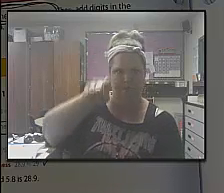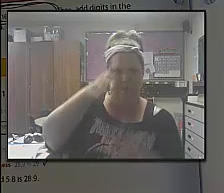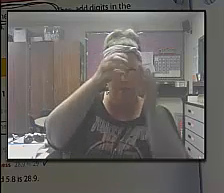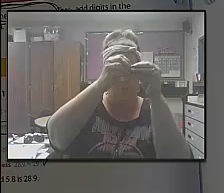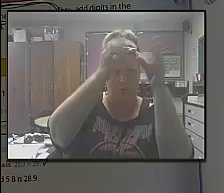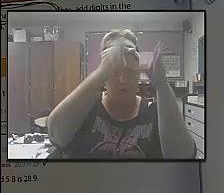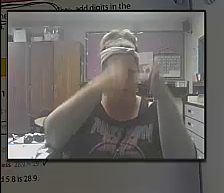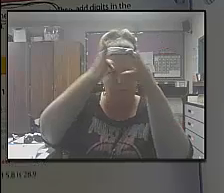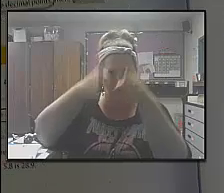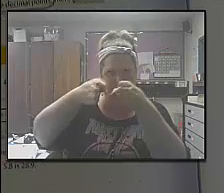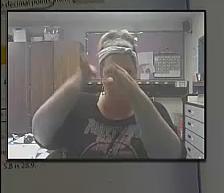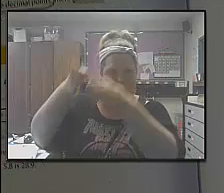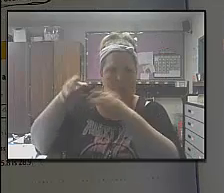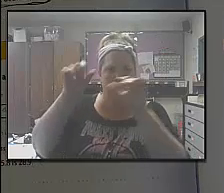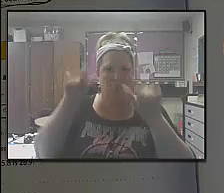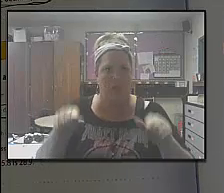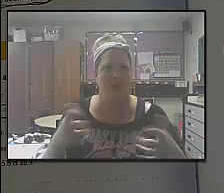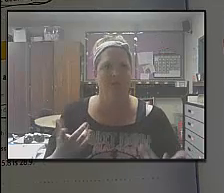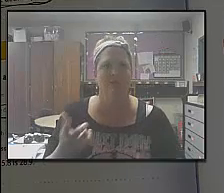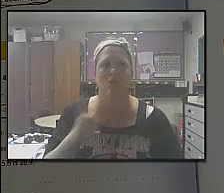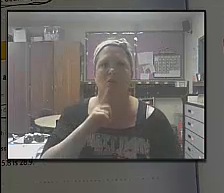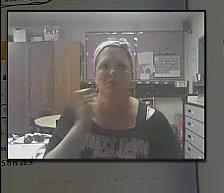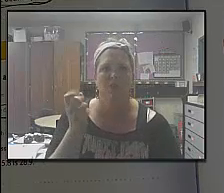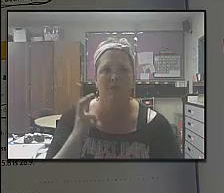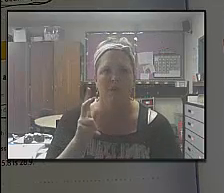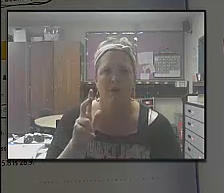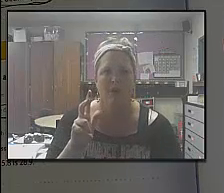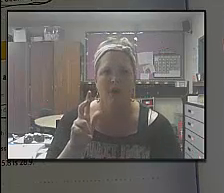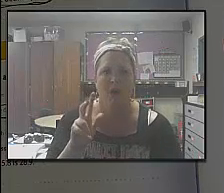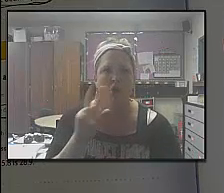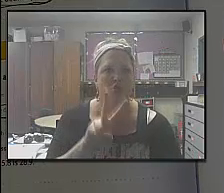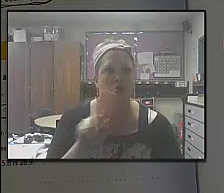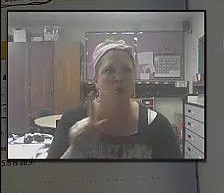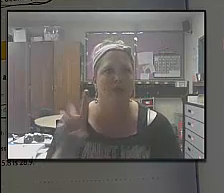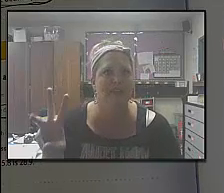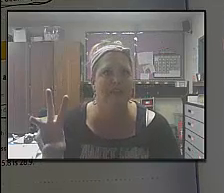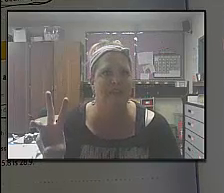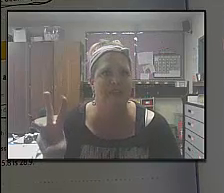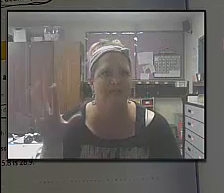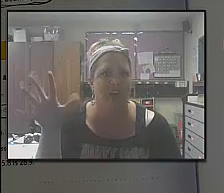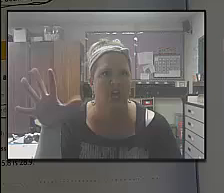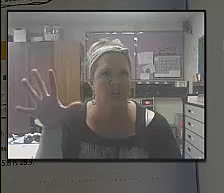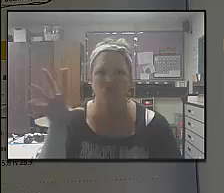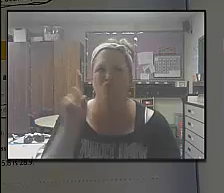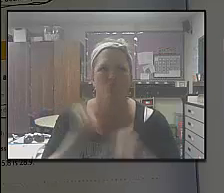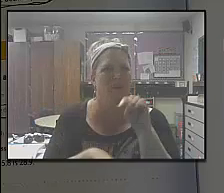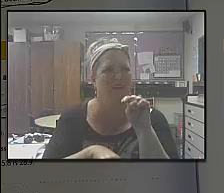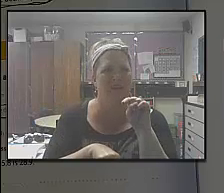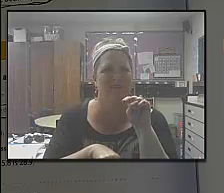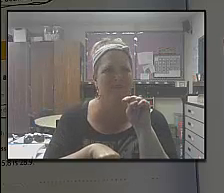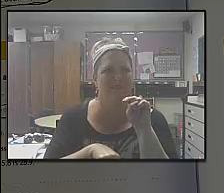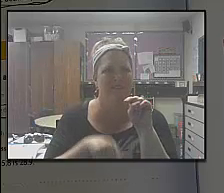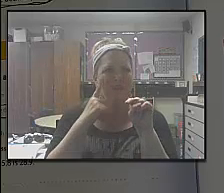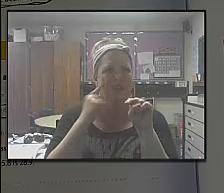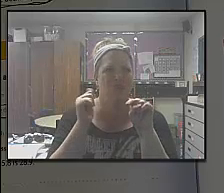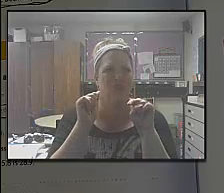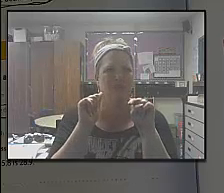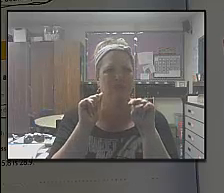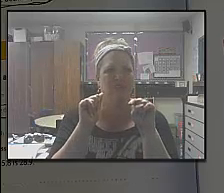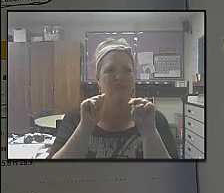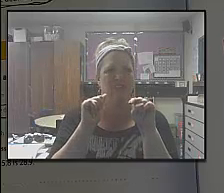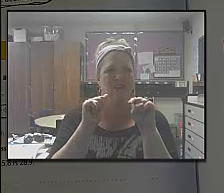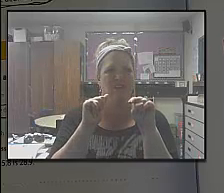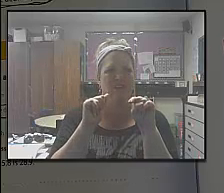4.216. So right now, a whole bunch of you want to put 216 right here. You can't, because this is